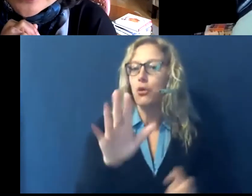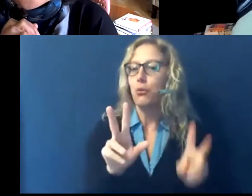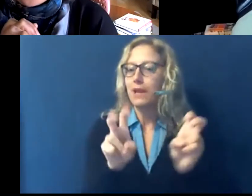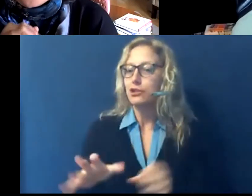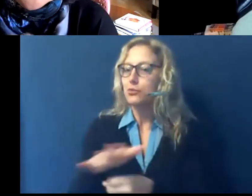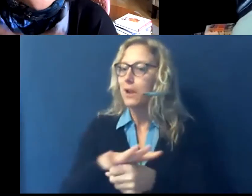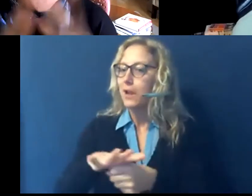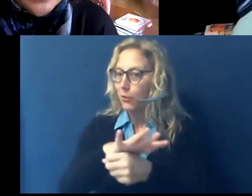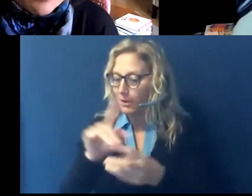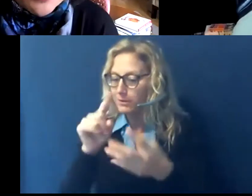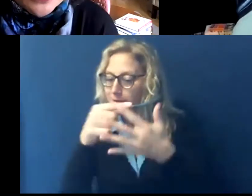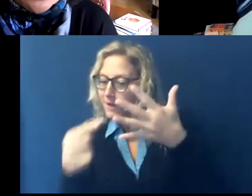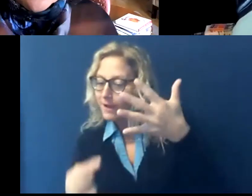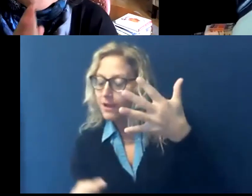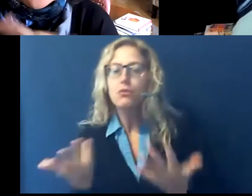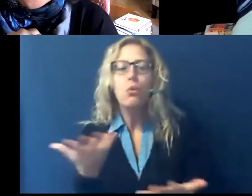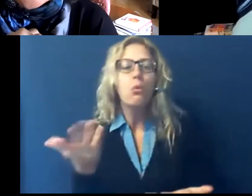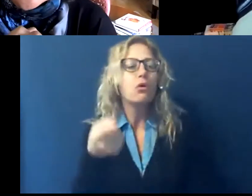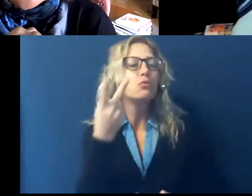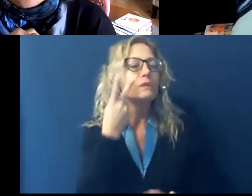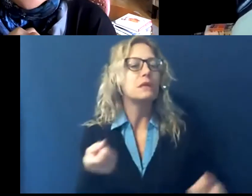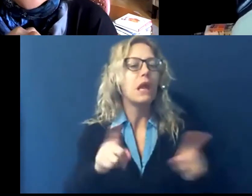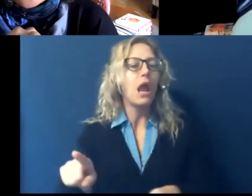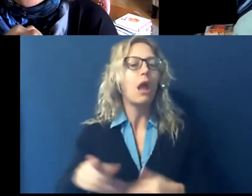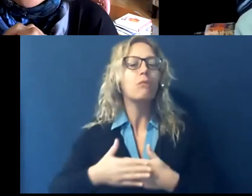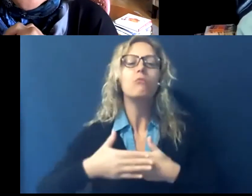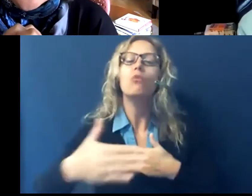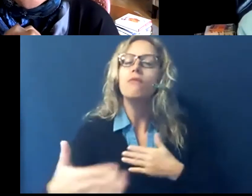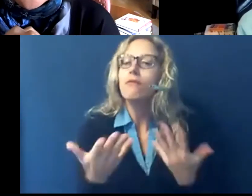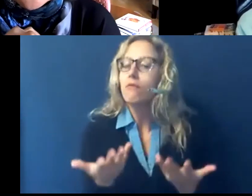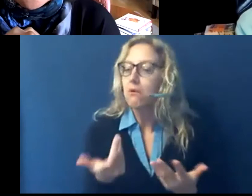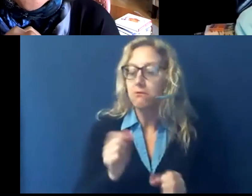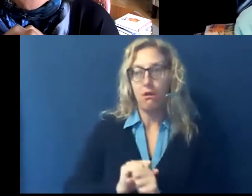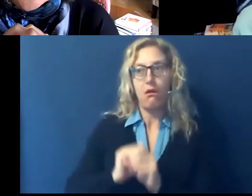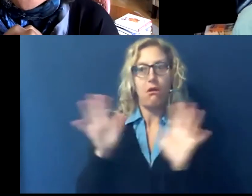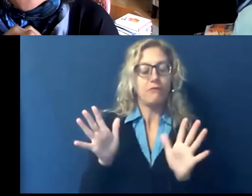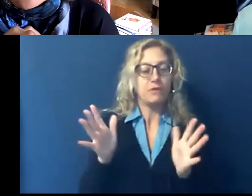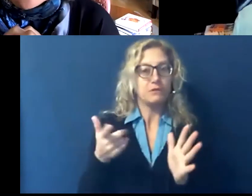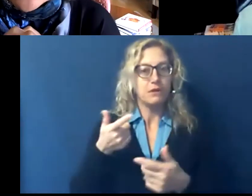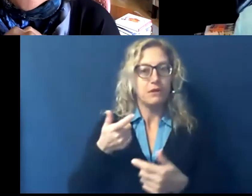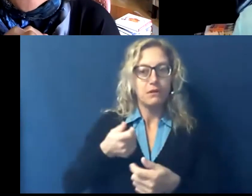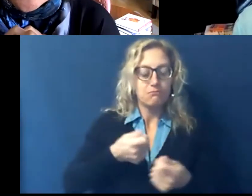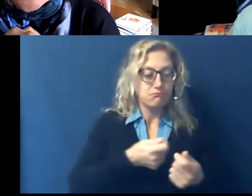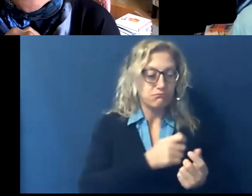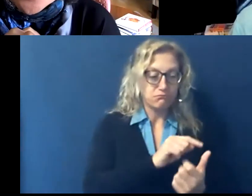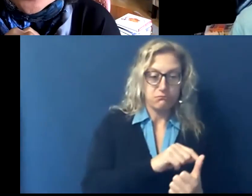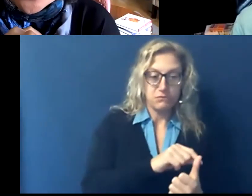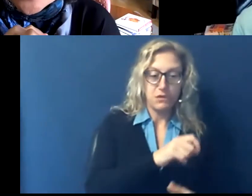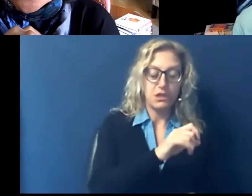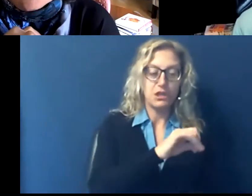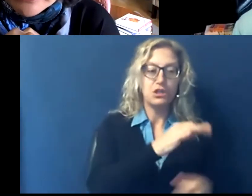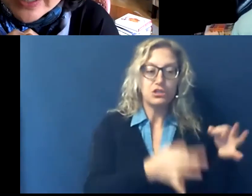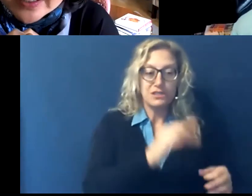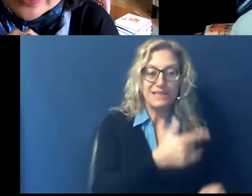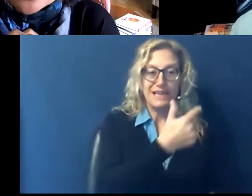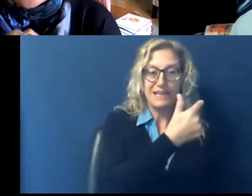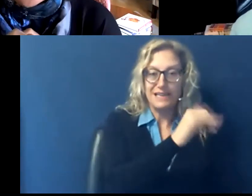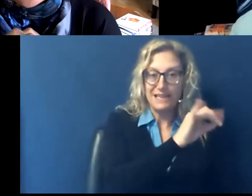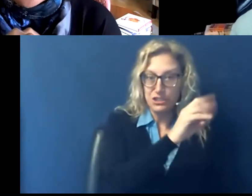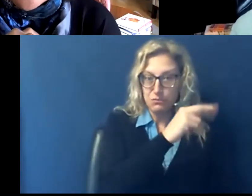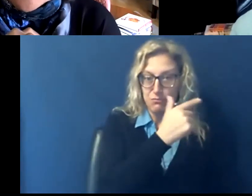areas. What do you see happening going forward? Obviously, the switch from Justice Ginsburg to Justice